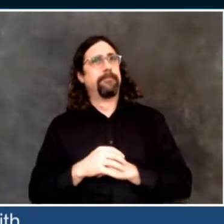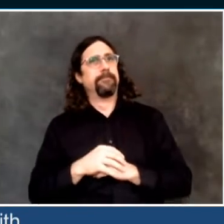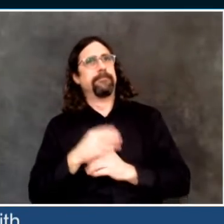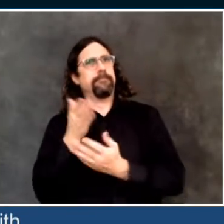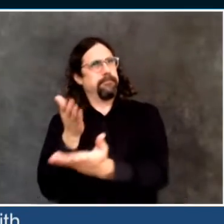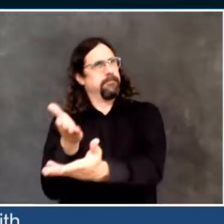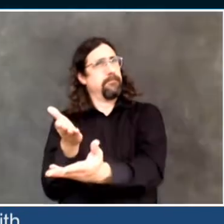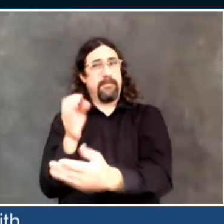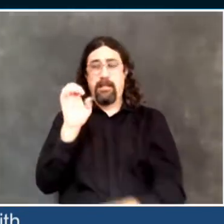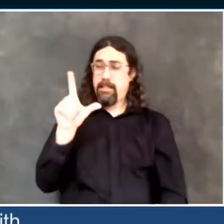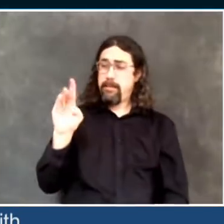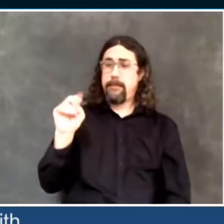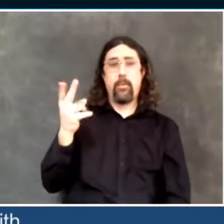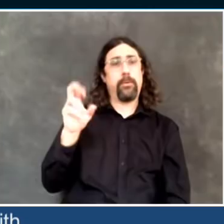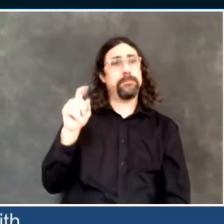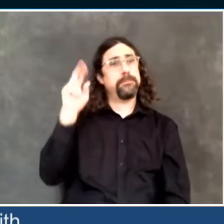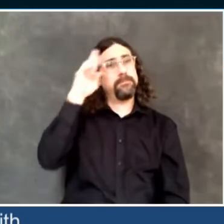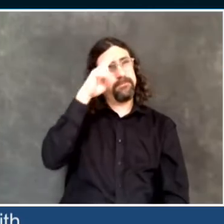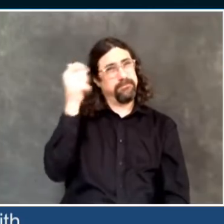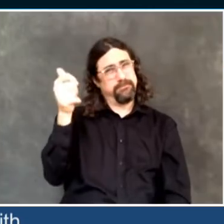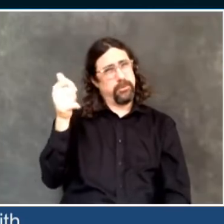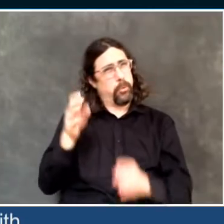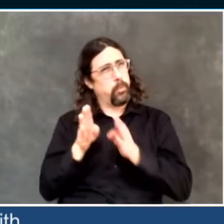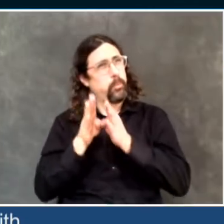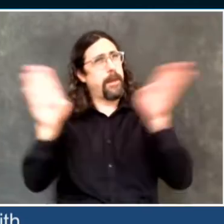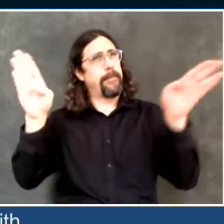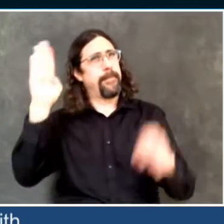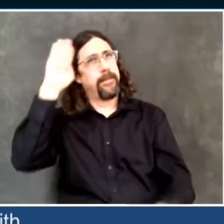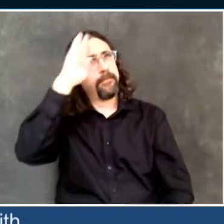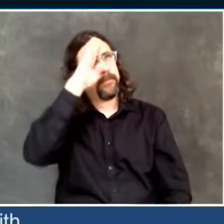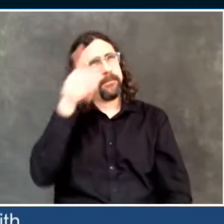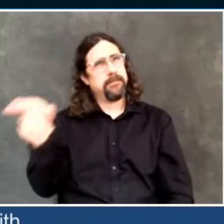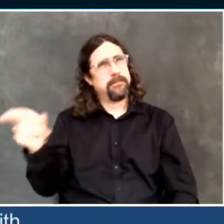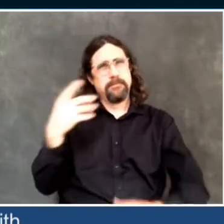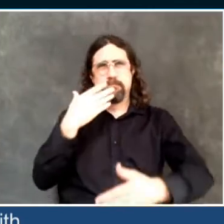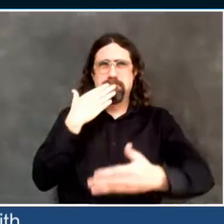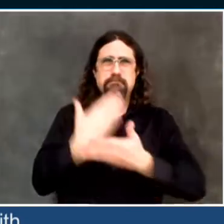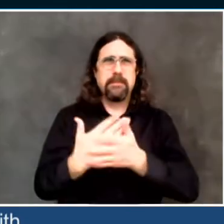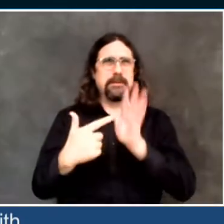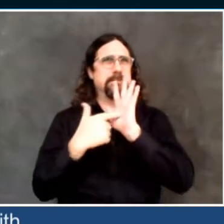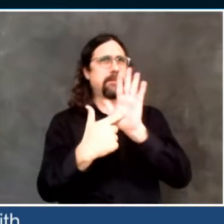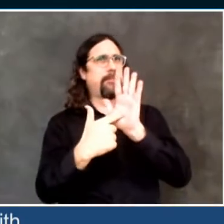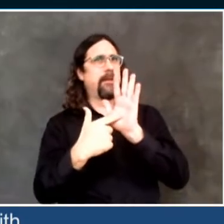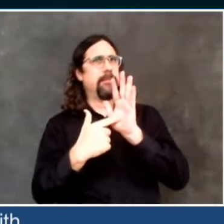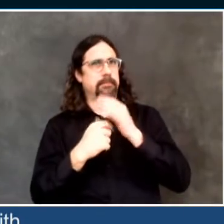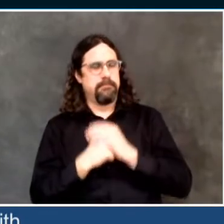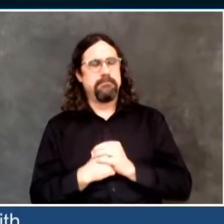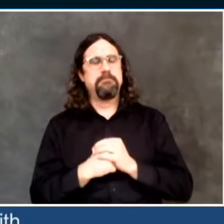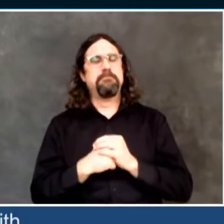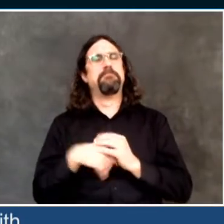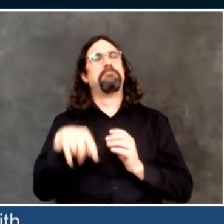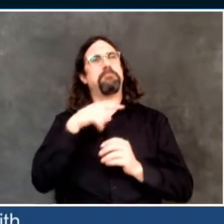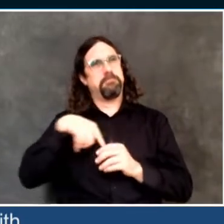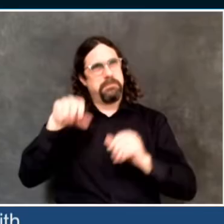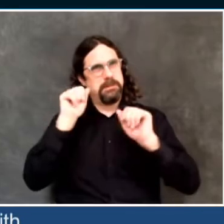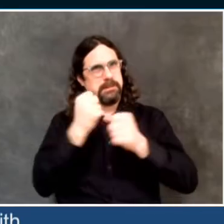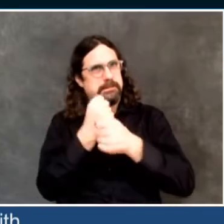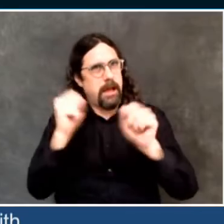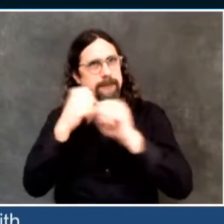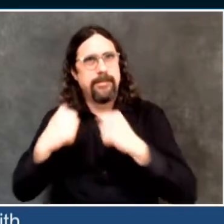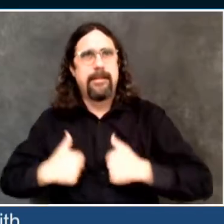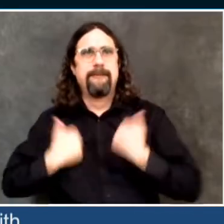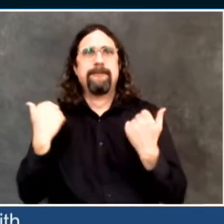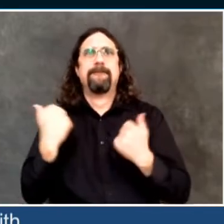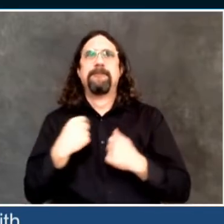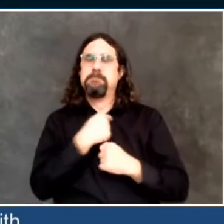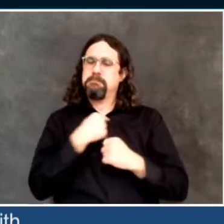be fairness and equality in saving lives. And that's the single most important thing. Because we know,